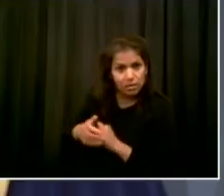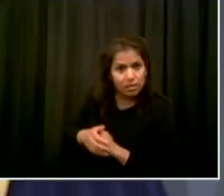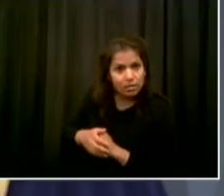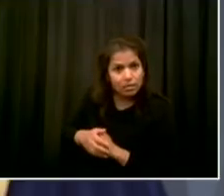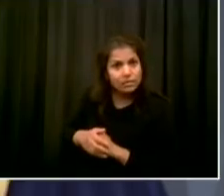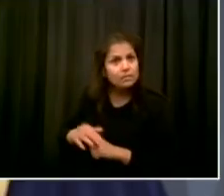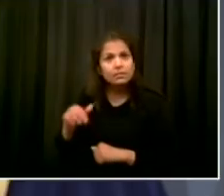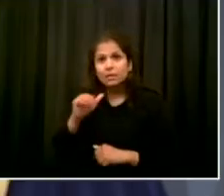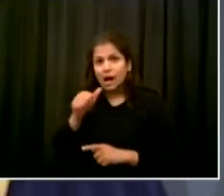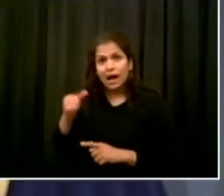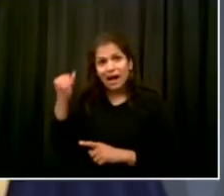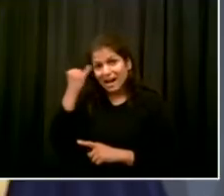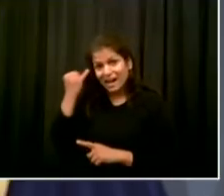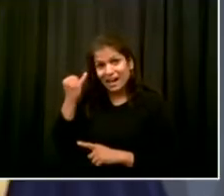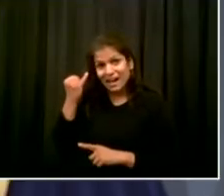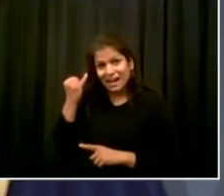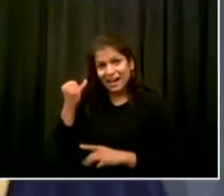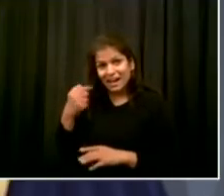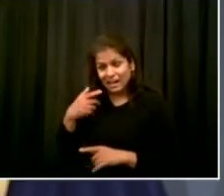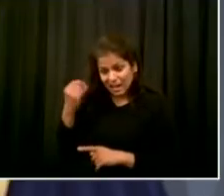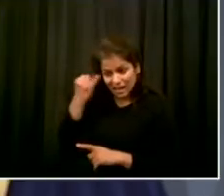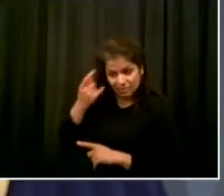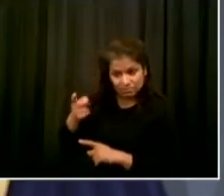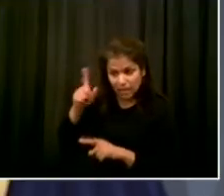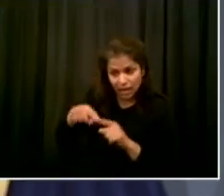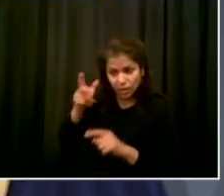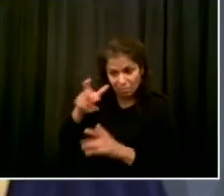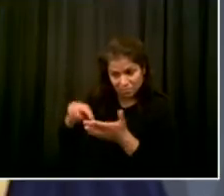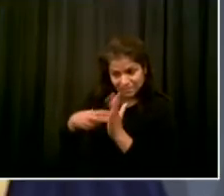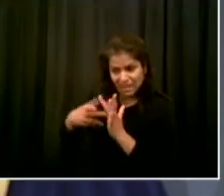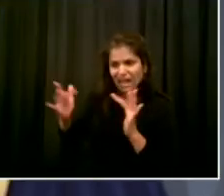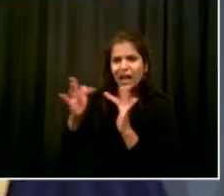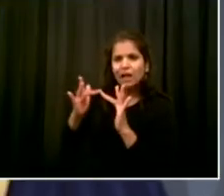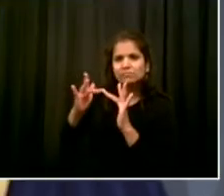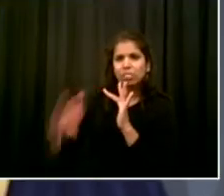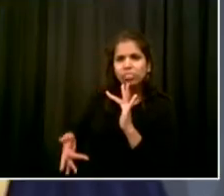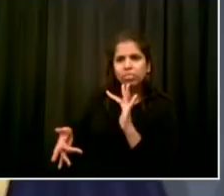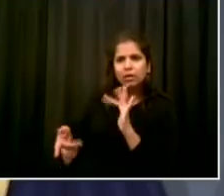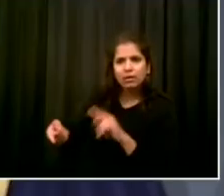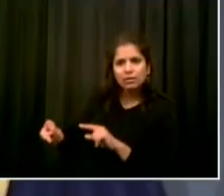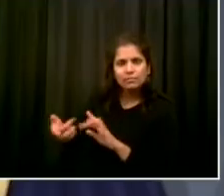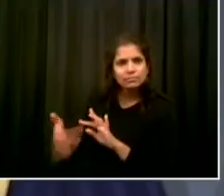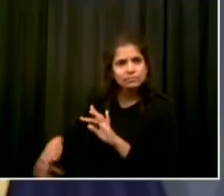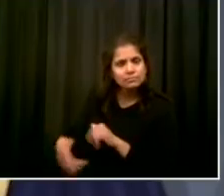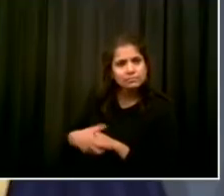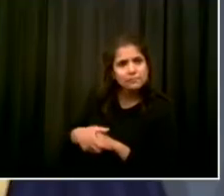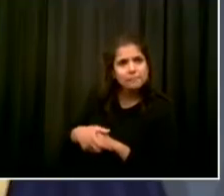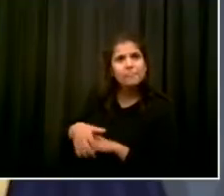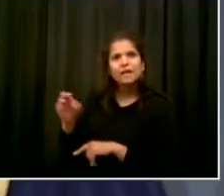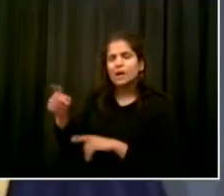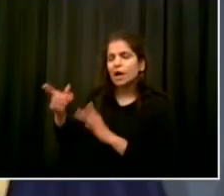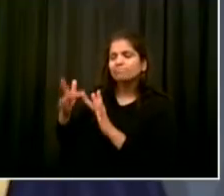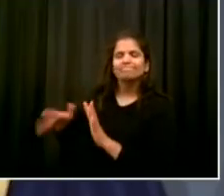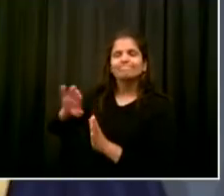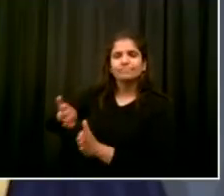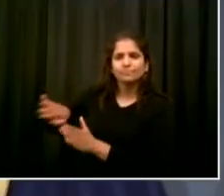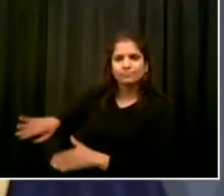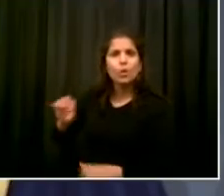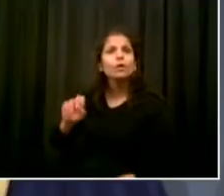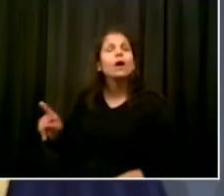technical problem. We'll come right back around. We can move on. All right, let's figure that out. We're going to come right back. Aaron, if you have another question, why don't